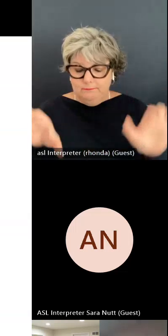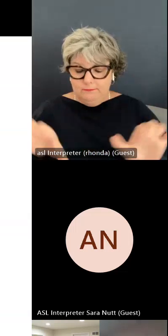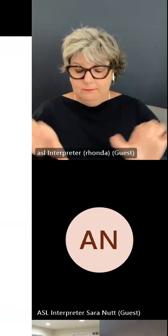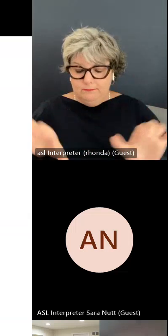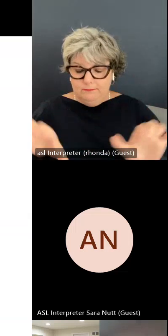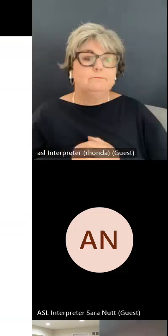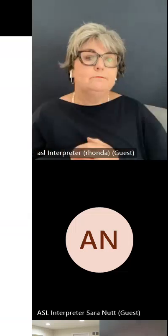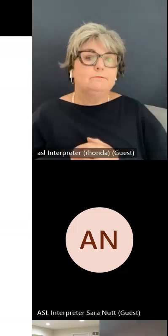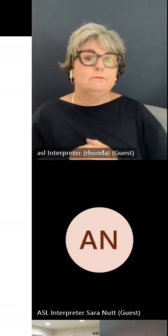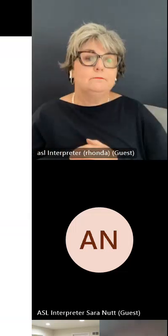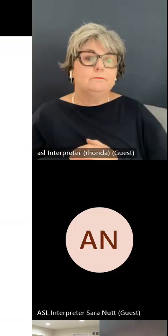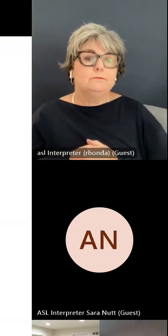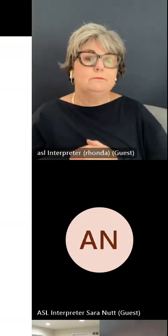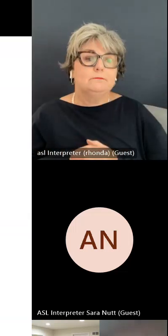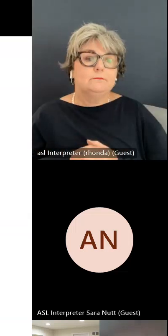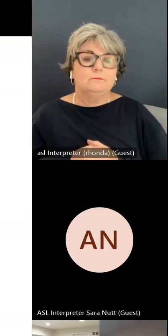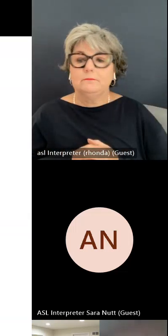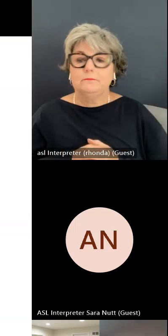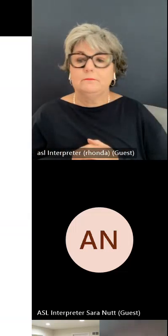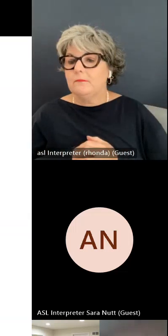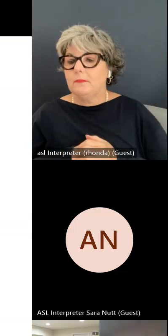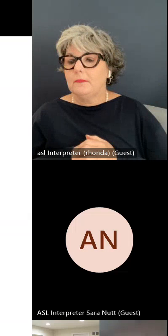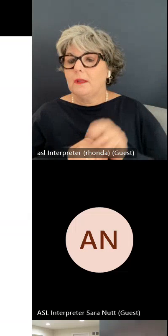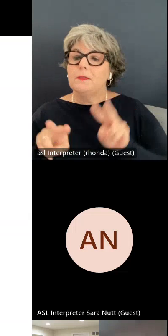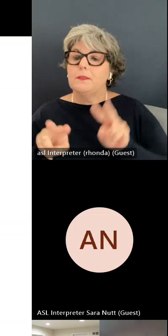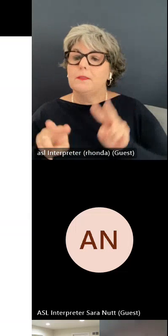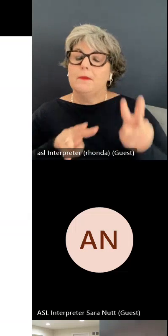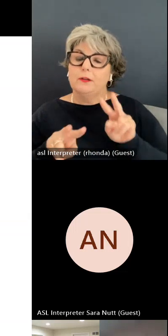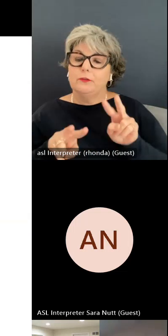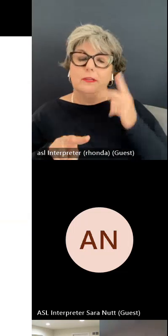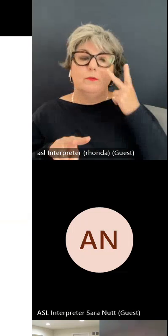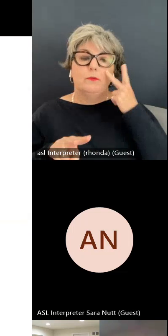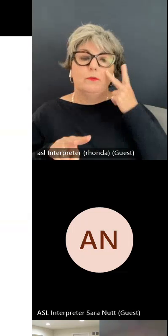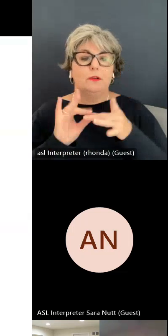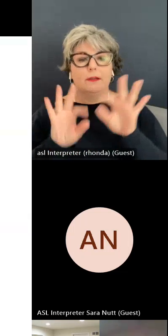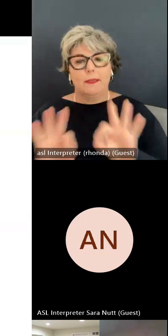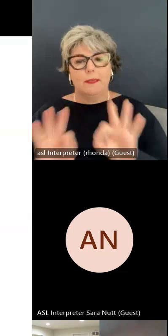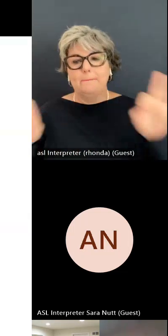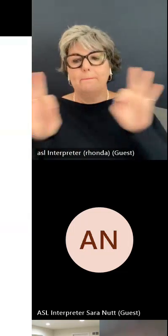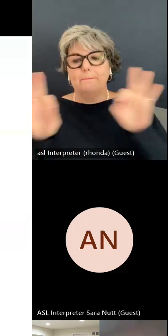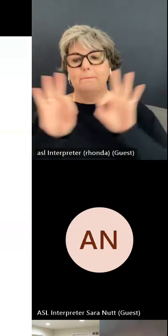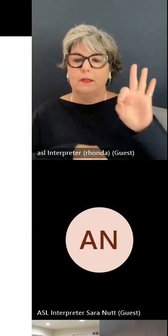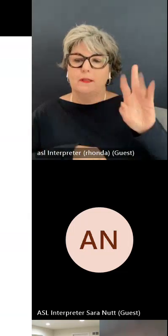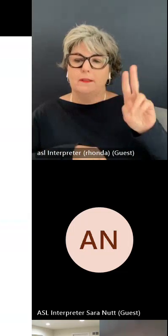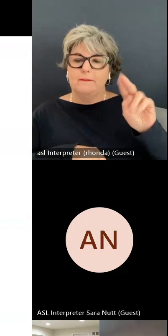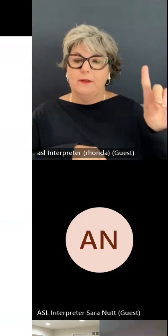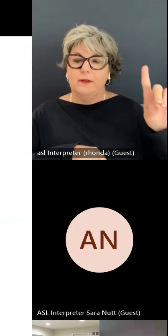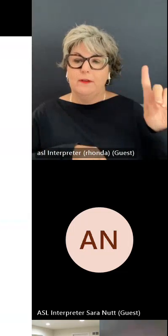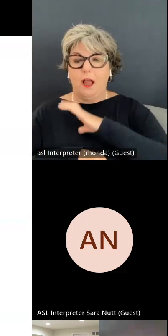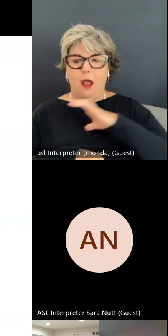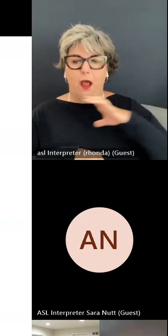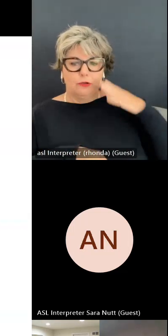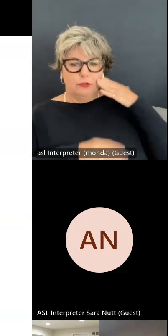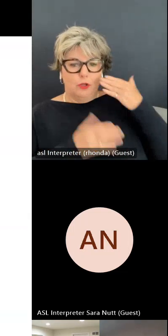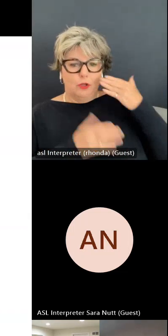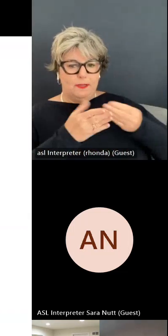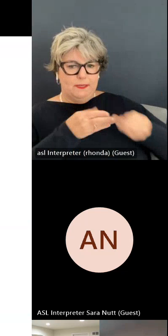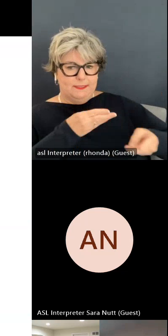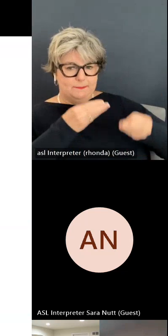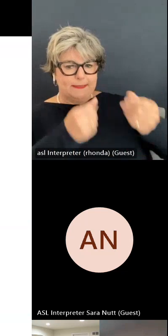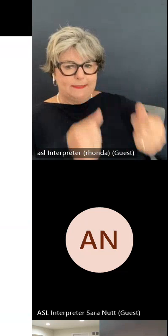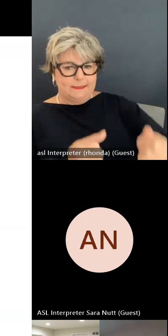It allows the monitoring of the status of funds. And we talked about how important that is to Congress to know that money is being spent